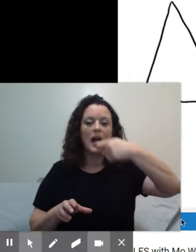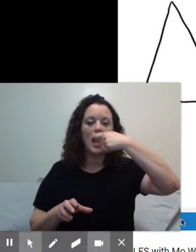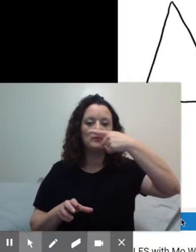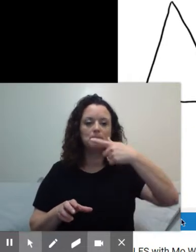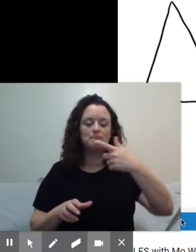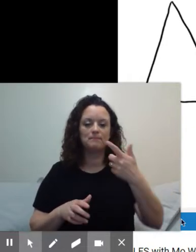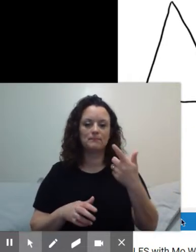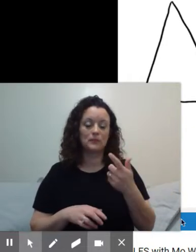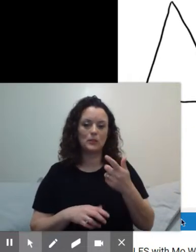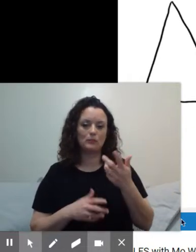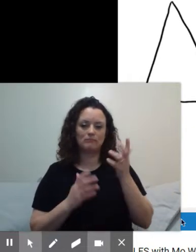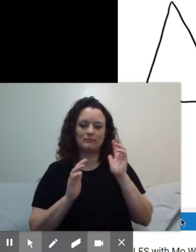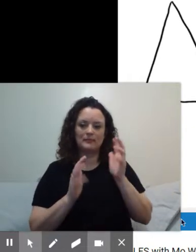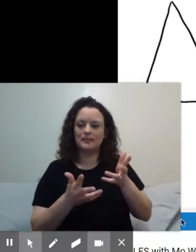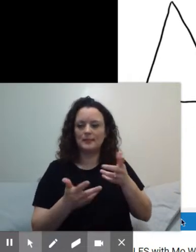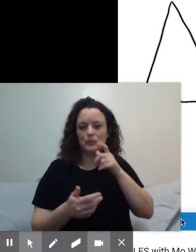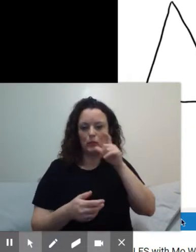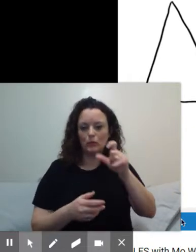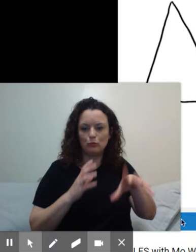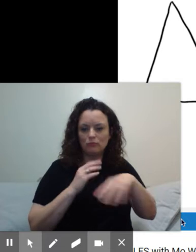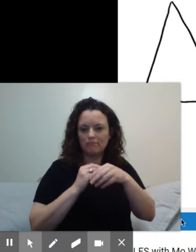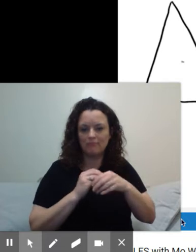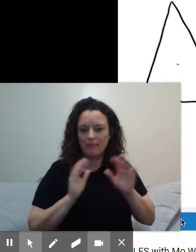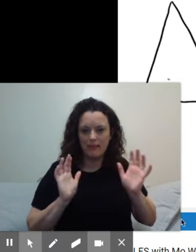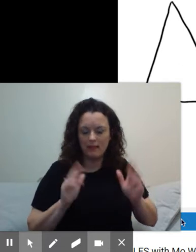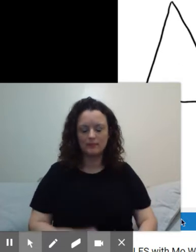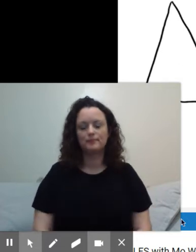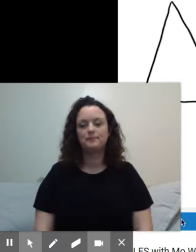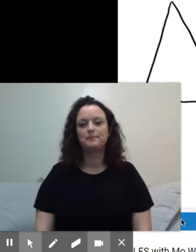to do anything else to this.